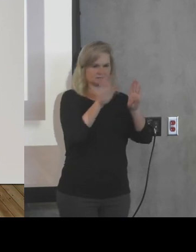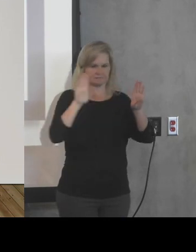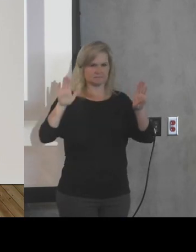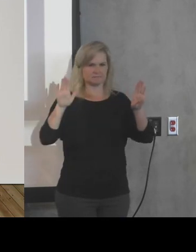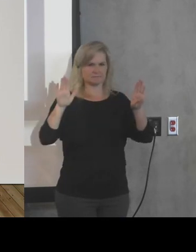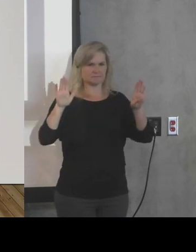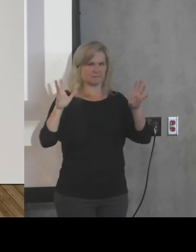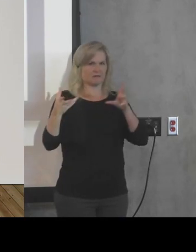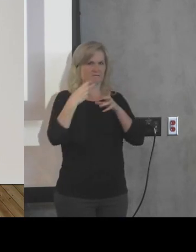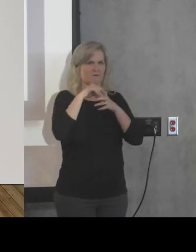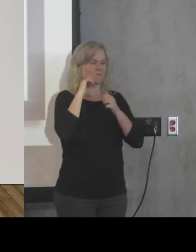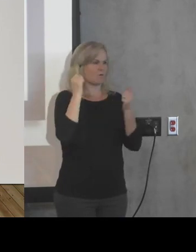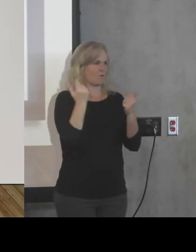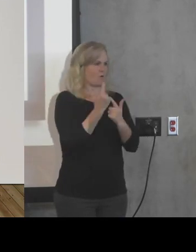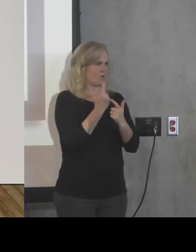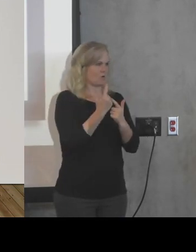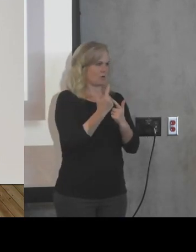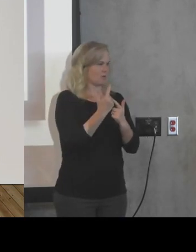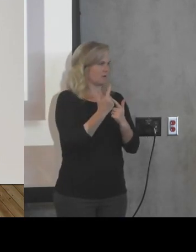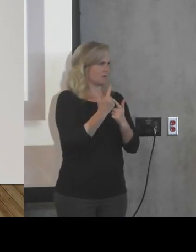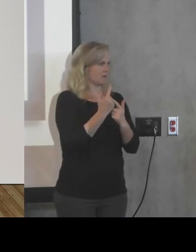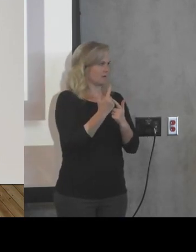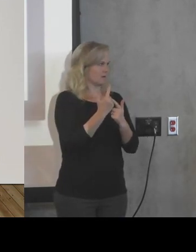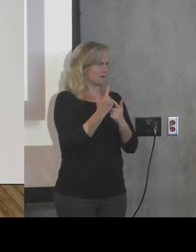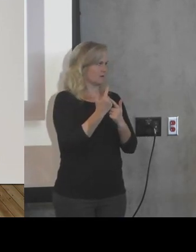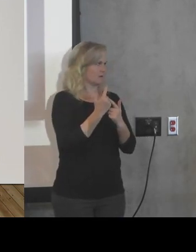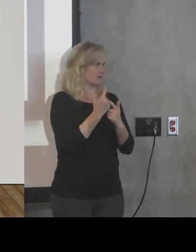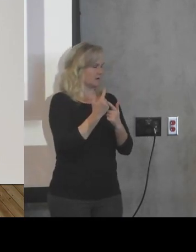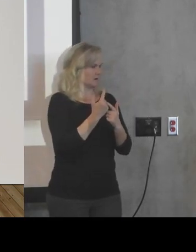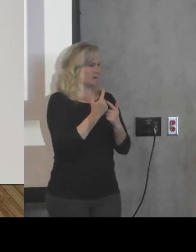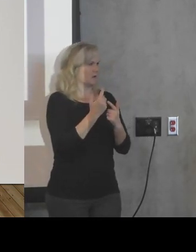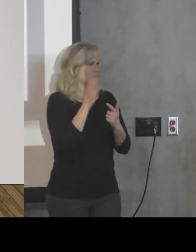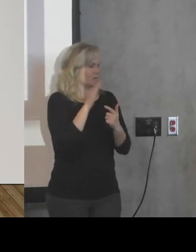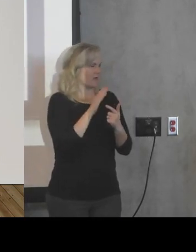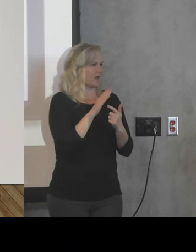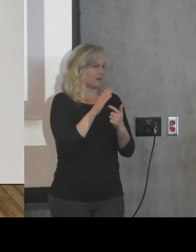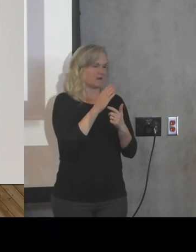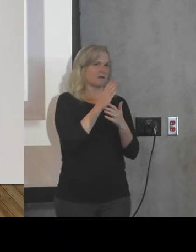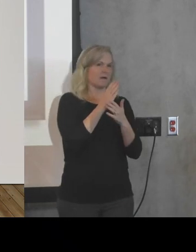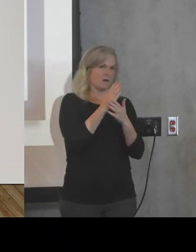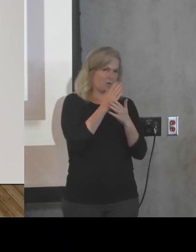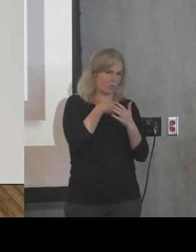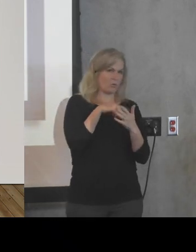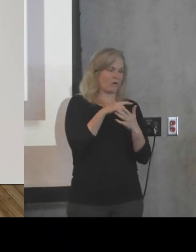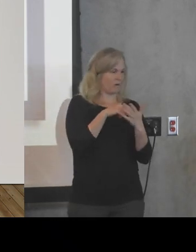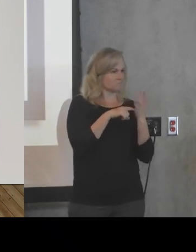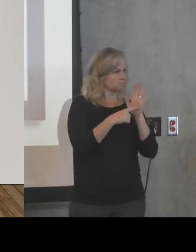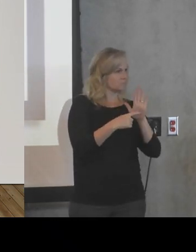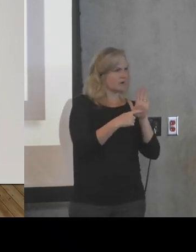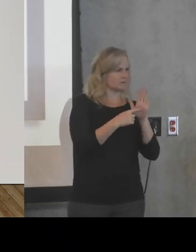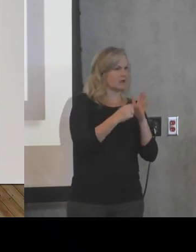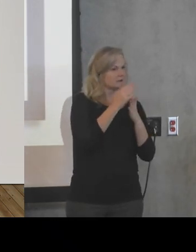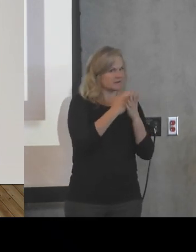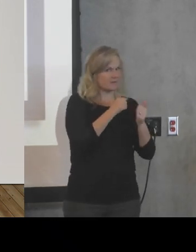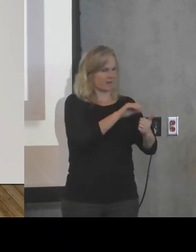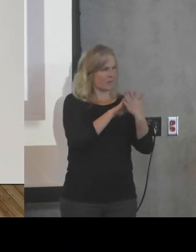we recommended today that will really benefit students across the board with their literacy instruction and help them access the